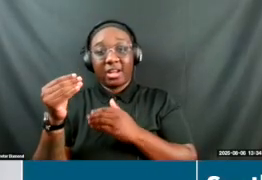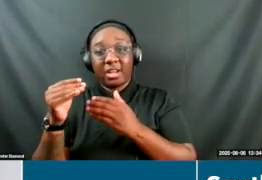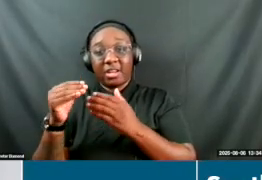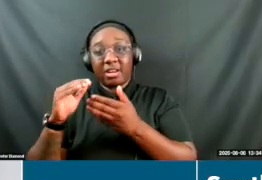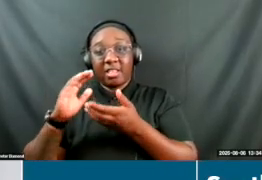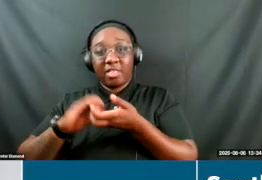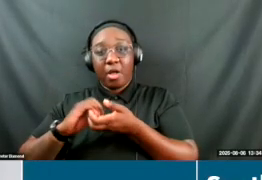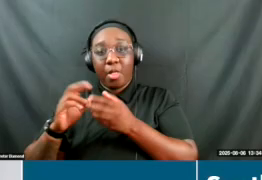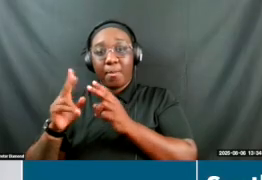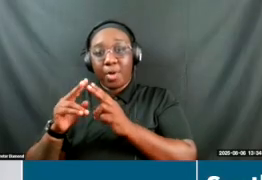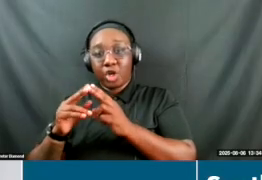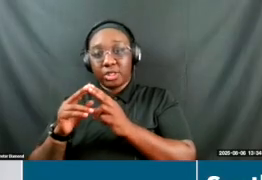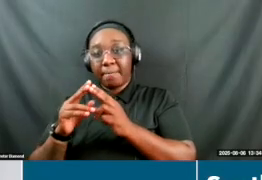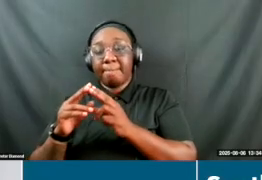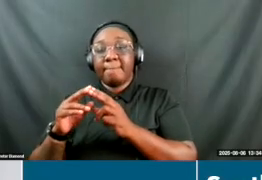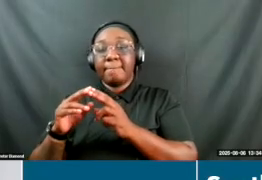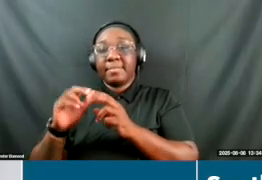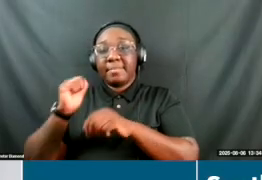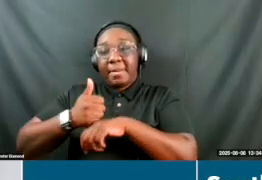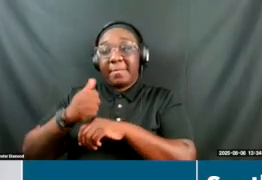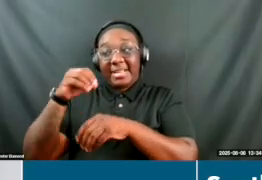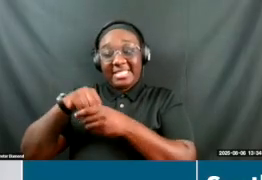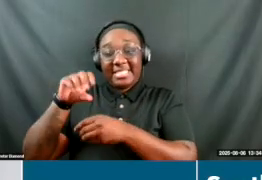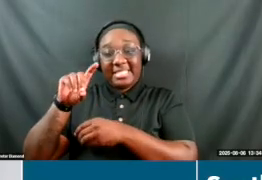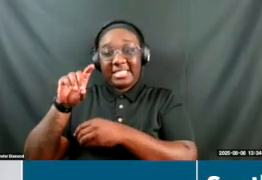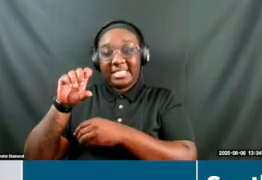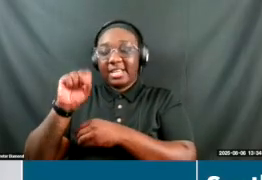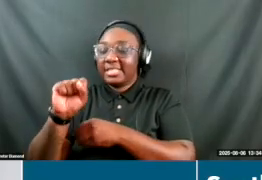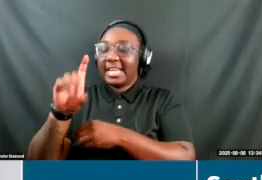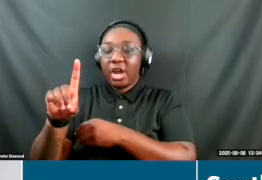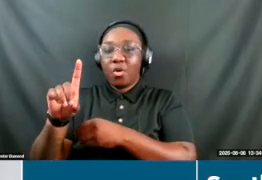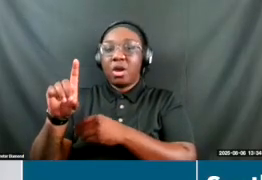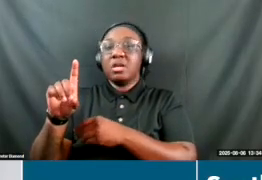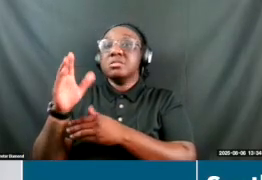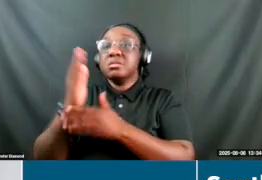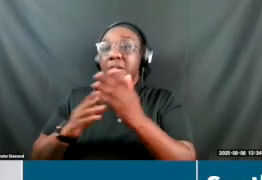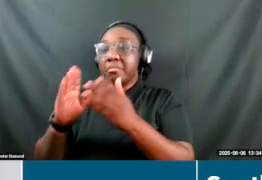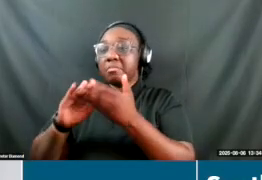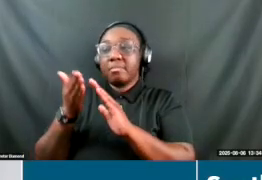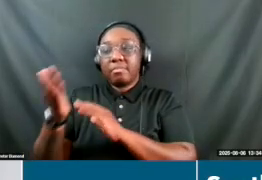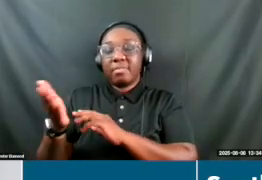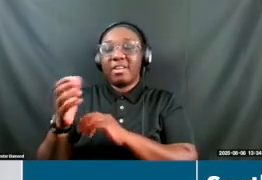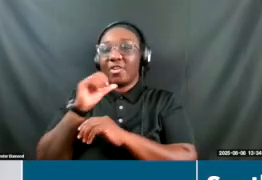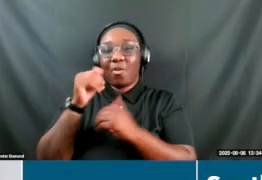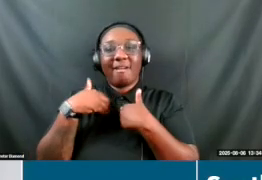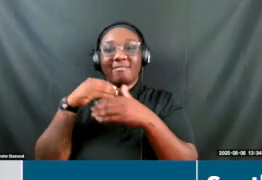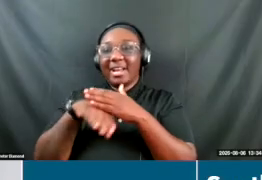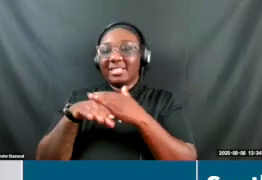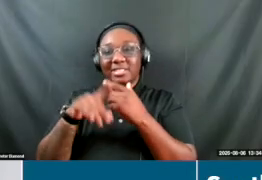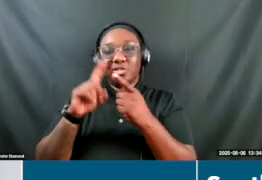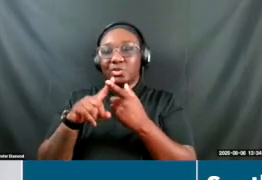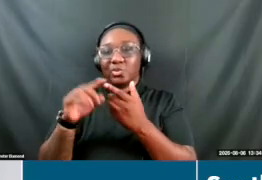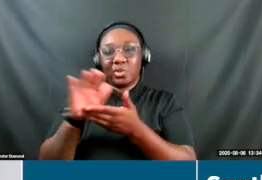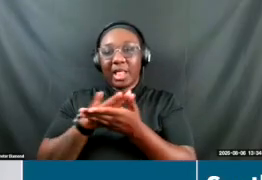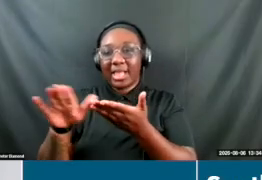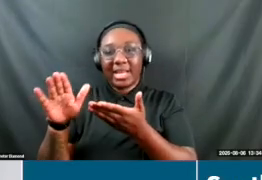scrap and replace incentive. With the needs-based program closure terms, specific tiers will